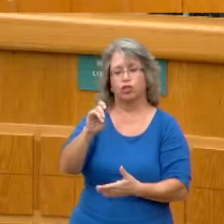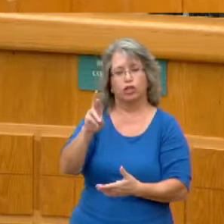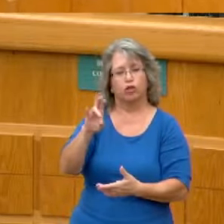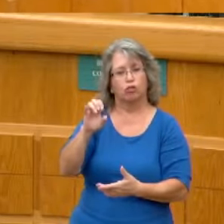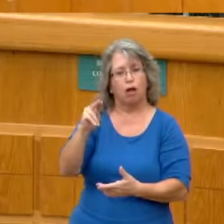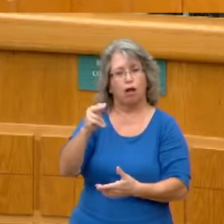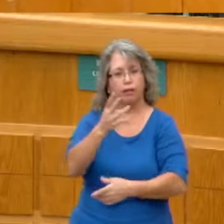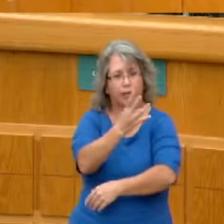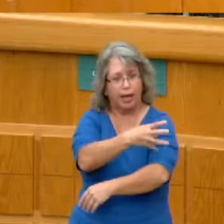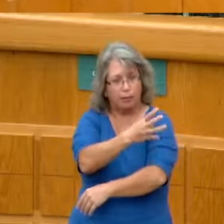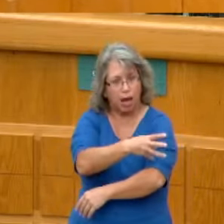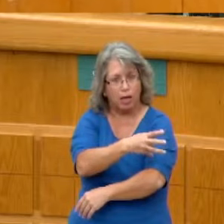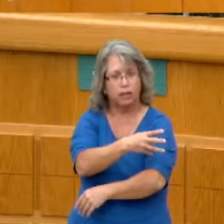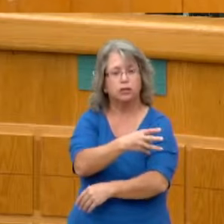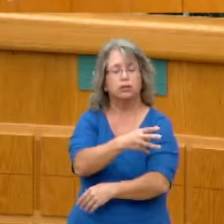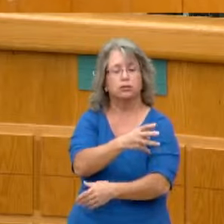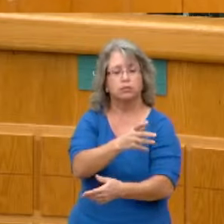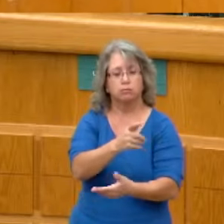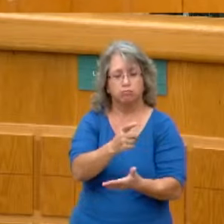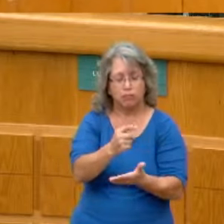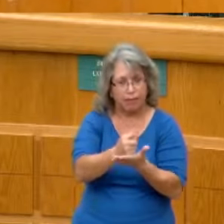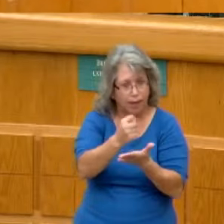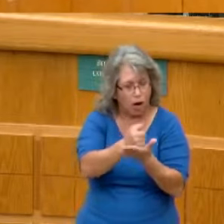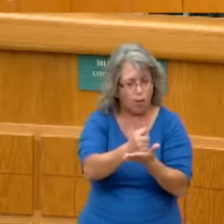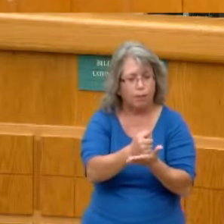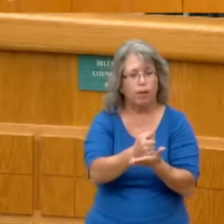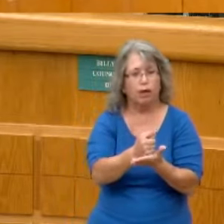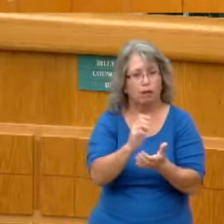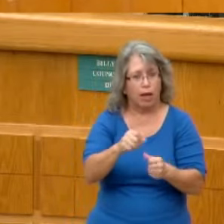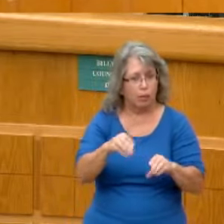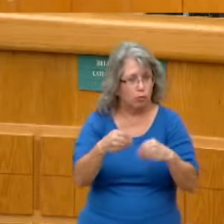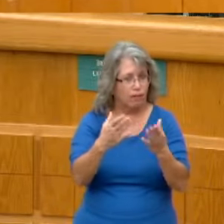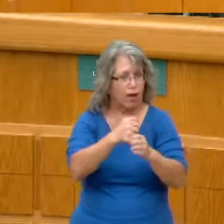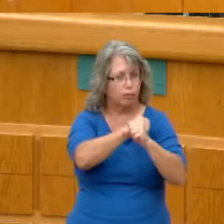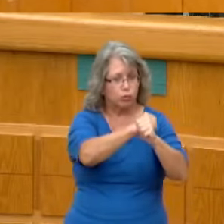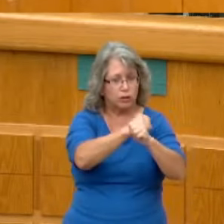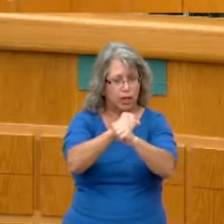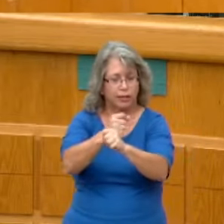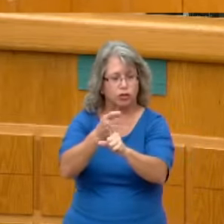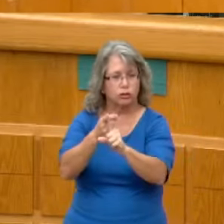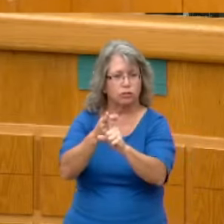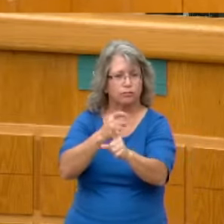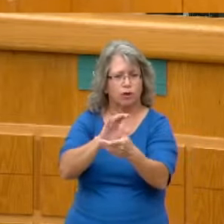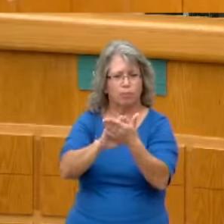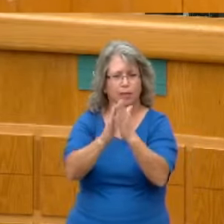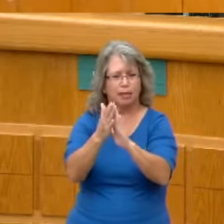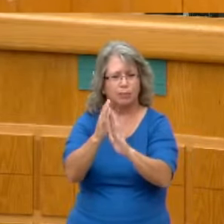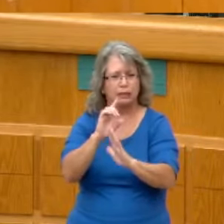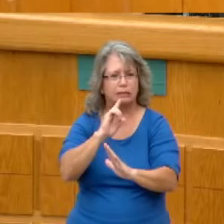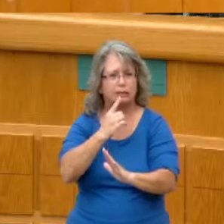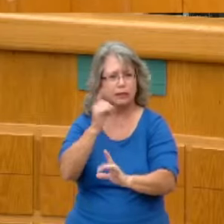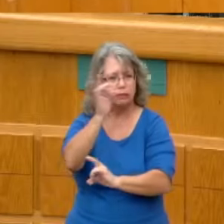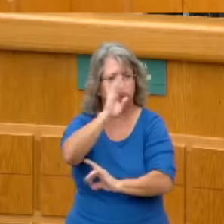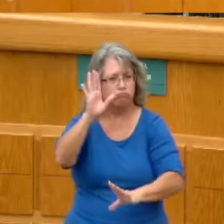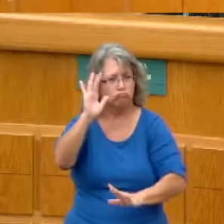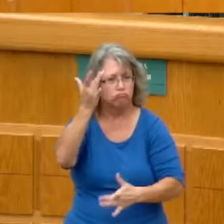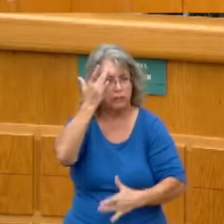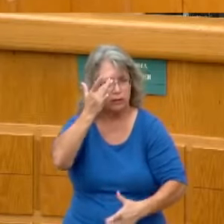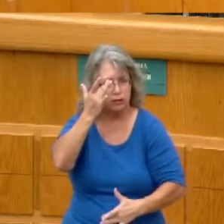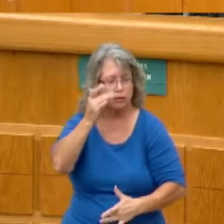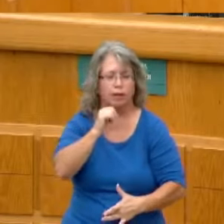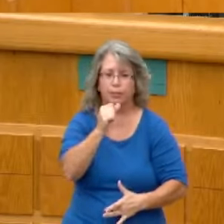positives. Regeneron's therapy can provide protection against severe illness, even though it is not a replacement for the